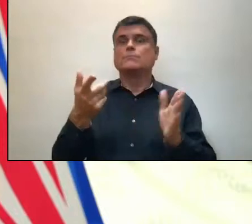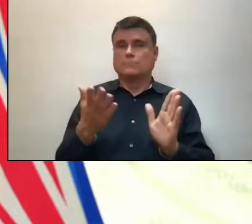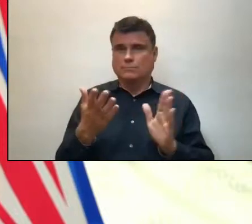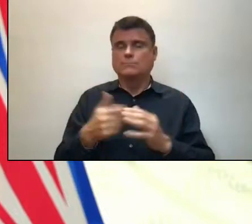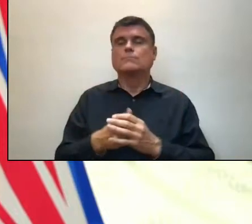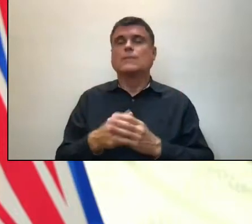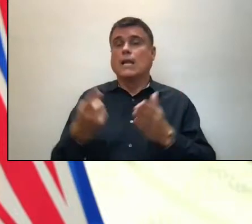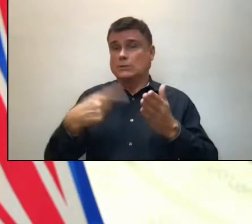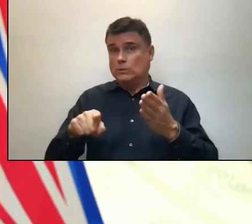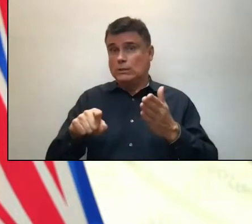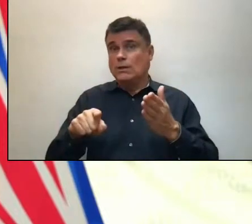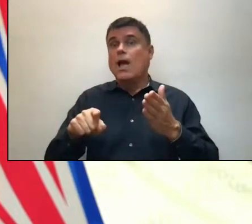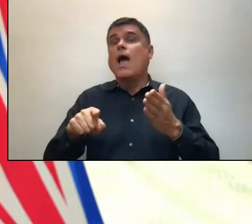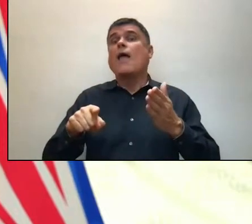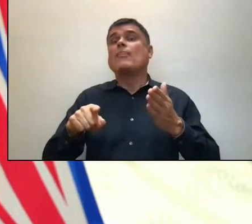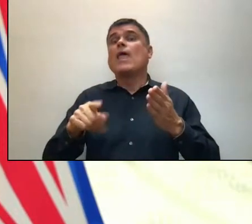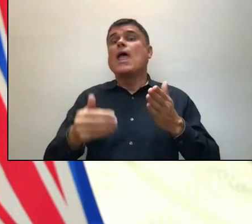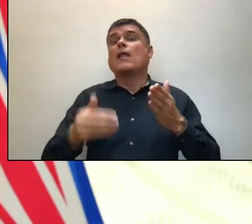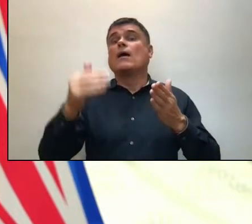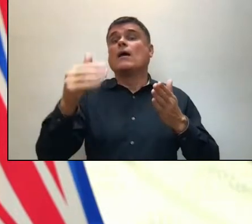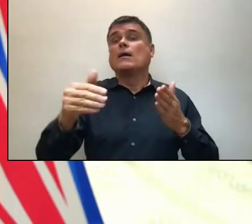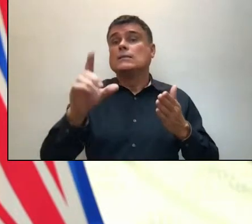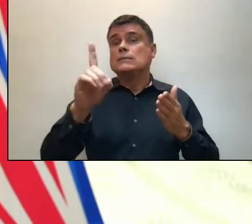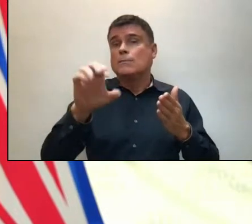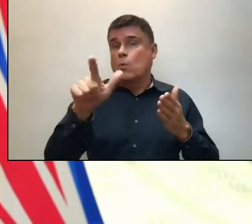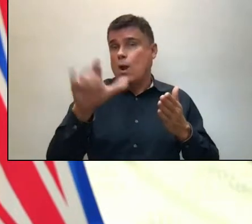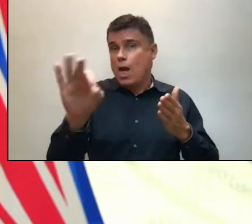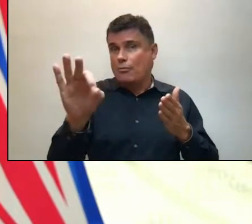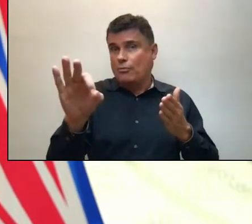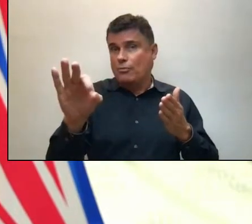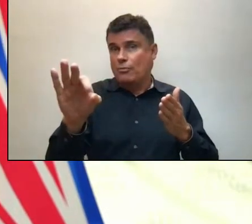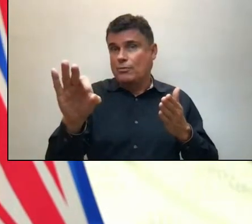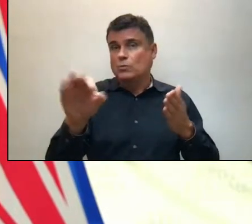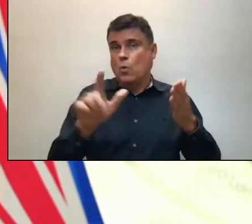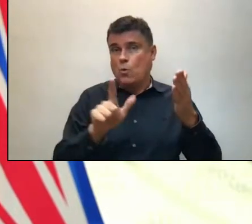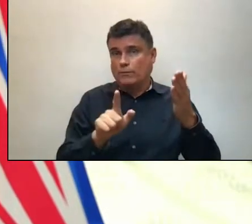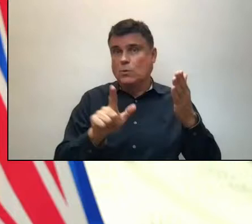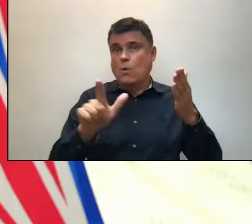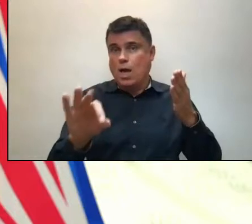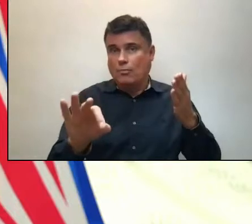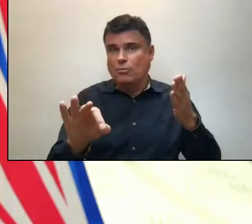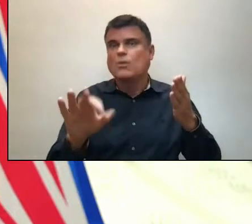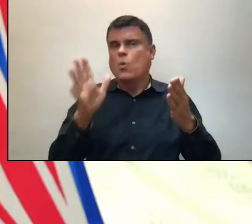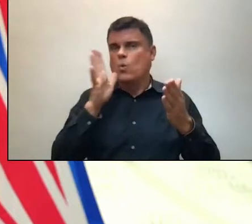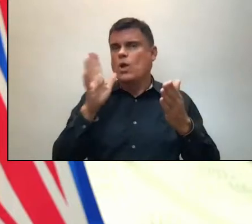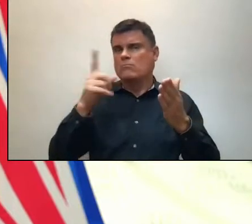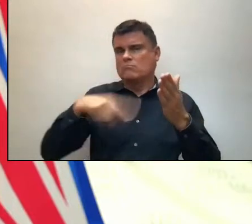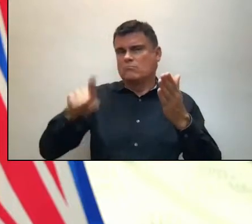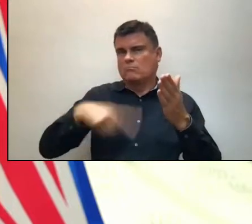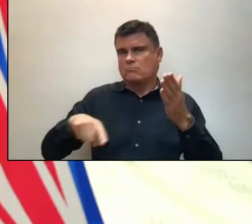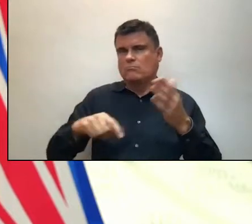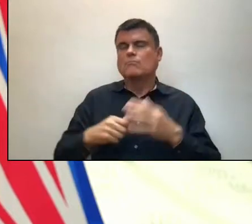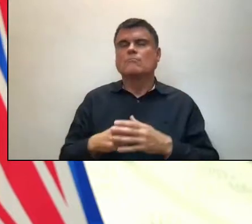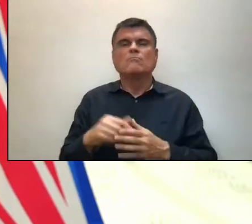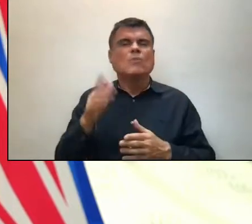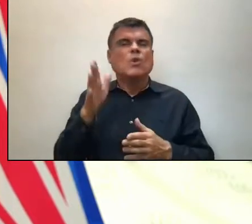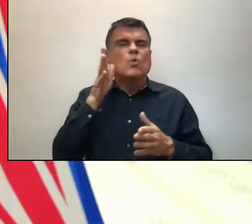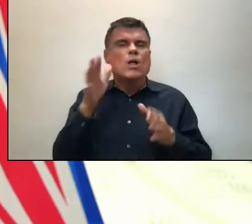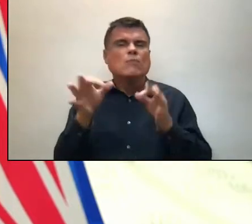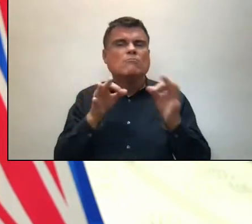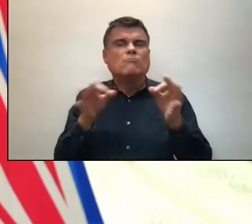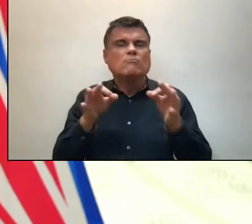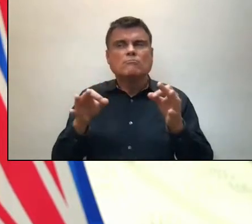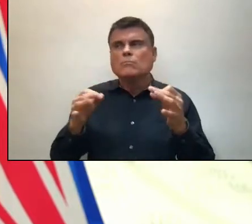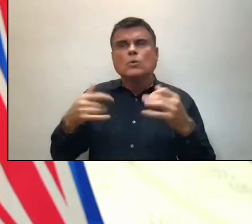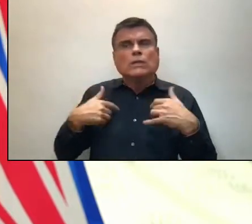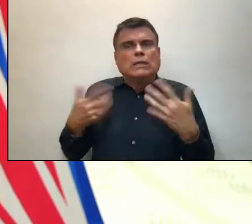the 29th. Obviously, Dr. Henry and I will be be around during this period, but those are when the regular